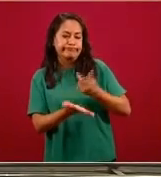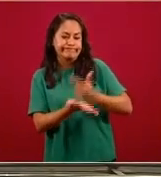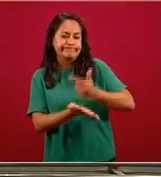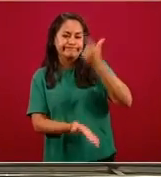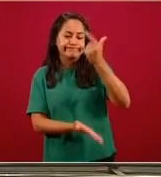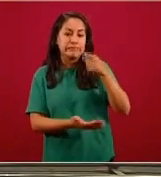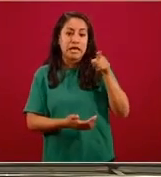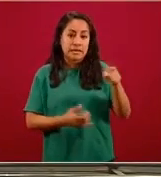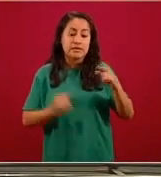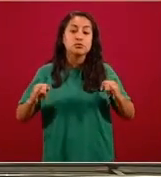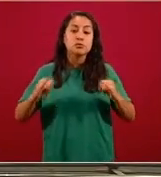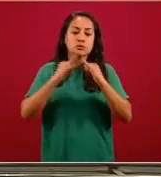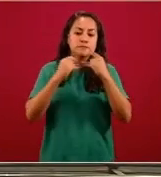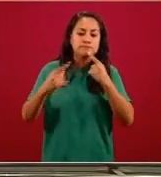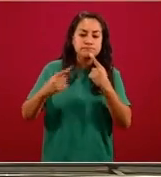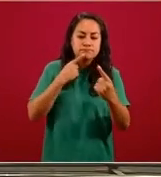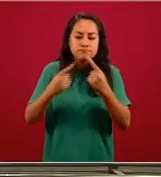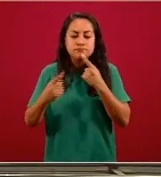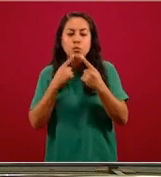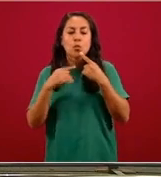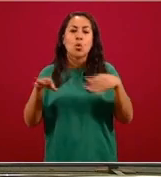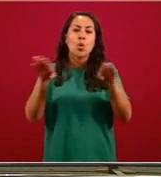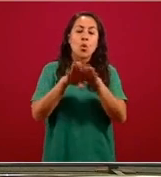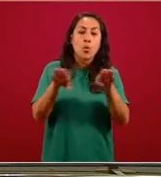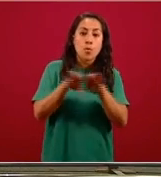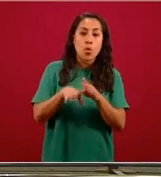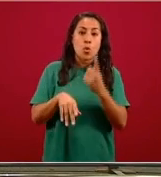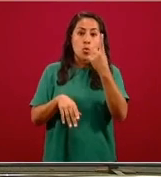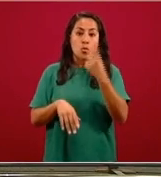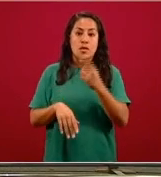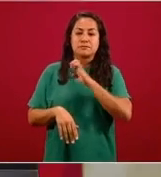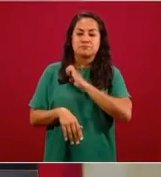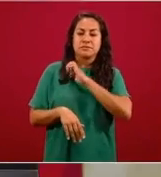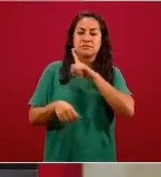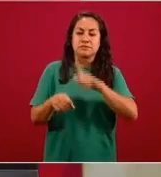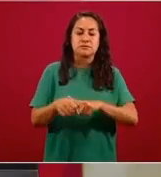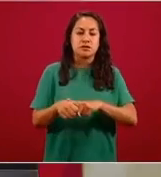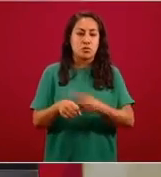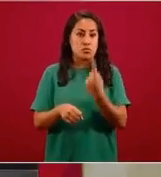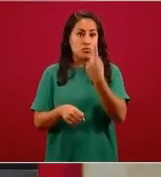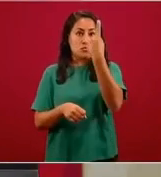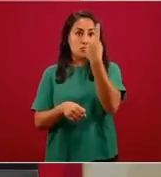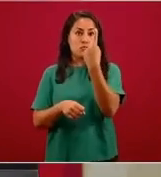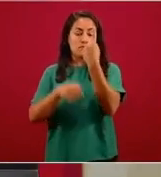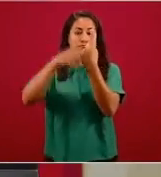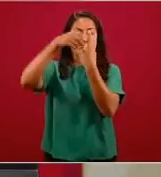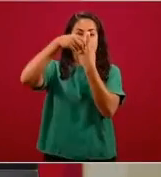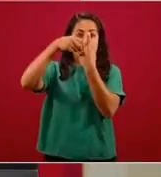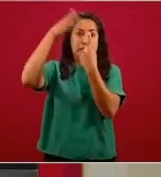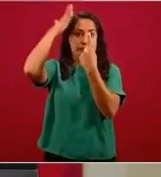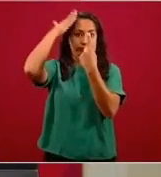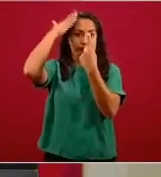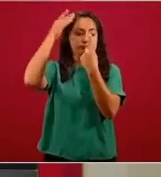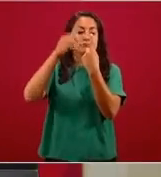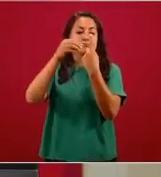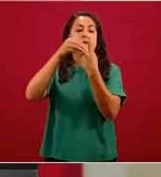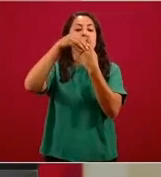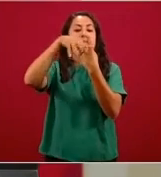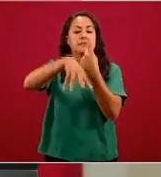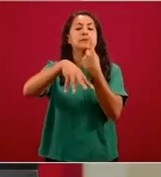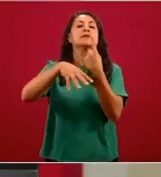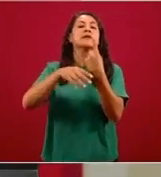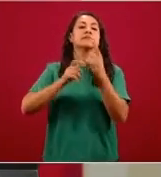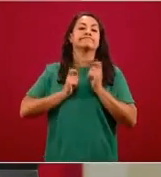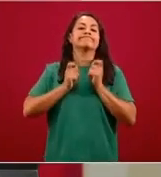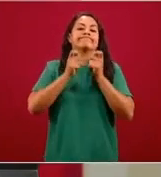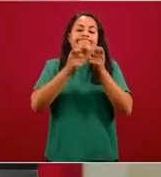at that other institute, and that we have a pyramid scheme of supervision where one person is a leader